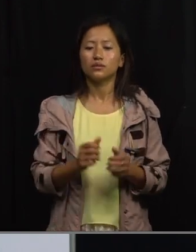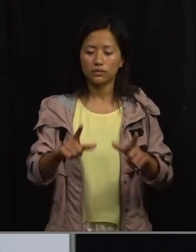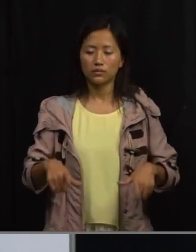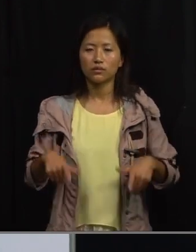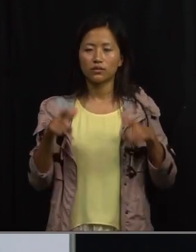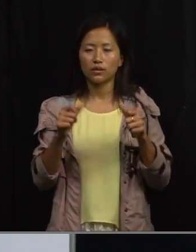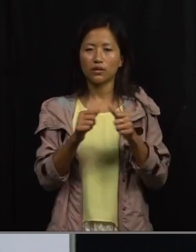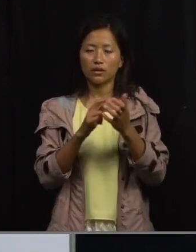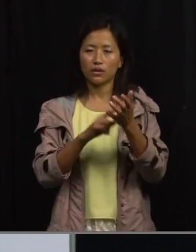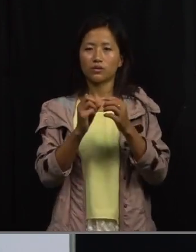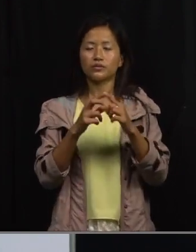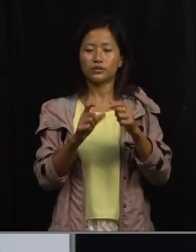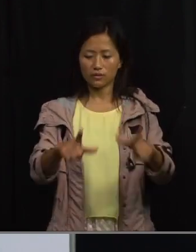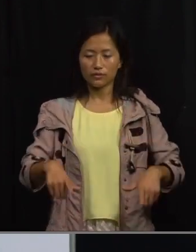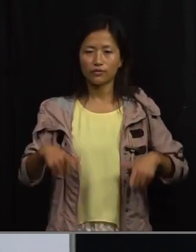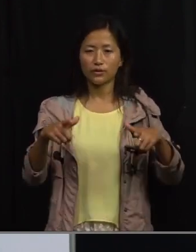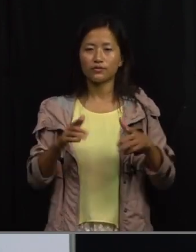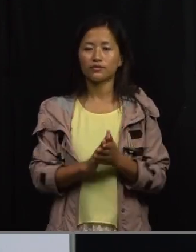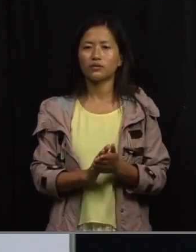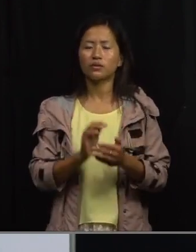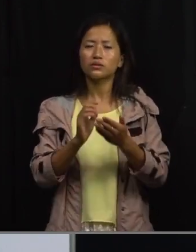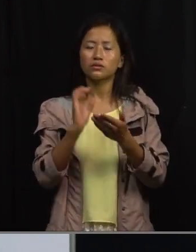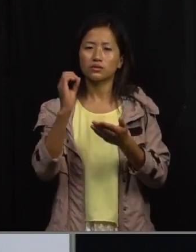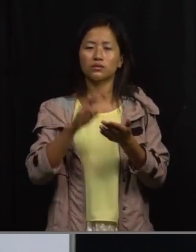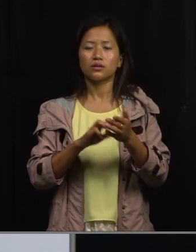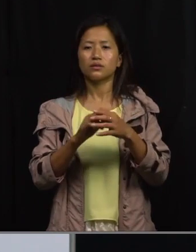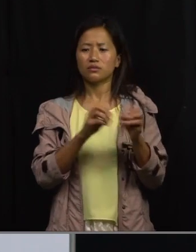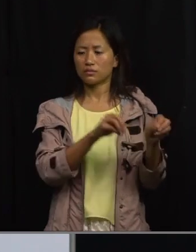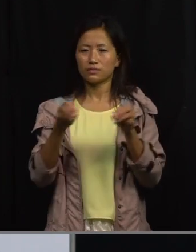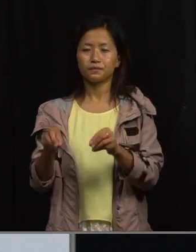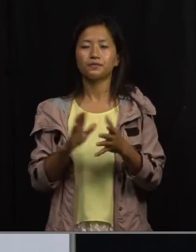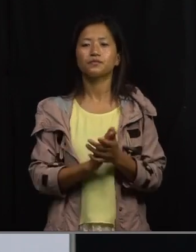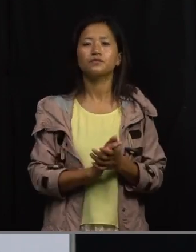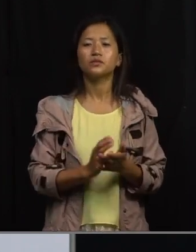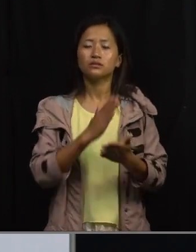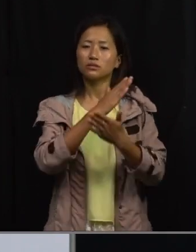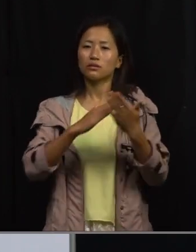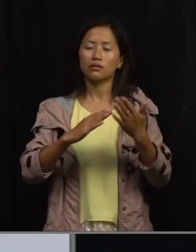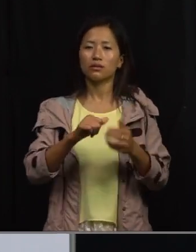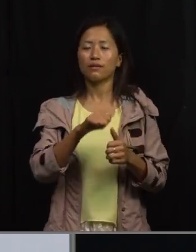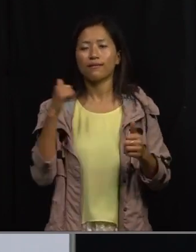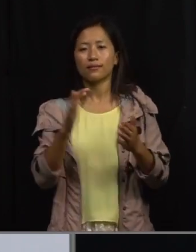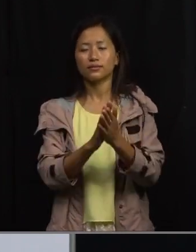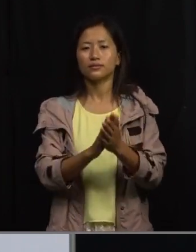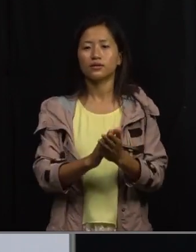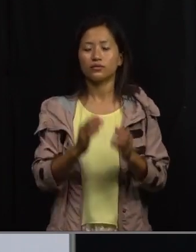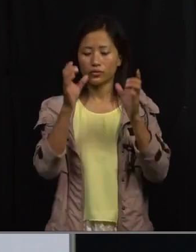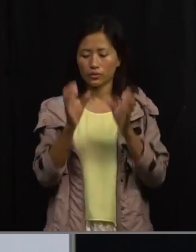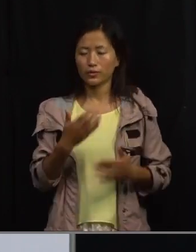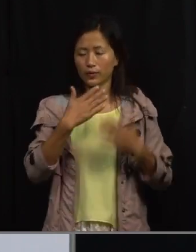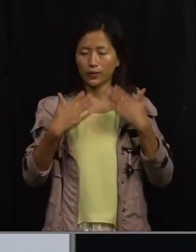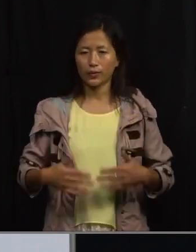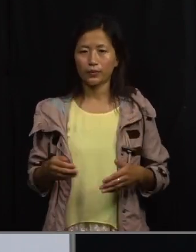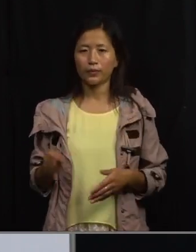lived a nomadic way of life and they were constantly unmoved, they were not cut down by the disease from the human